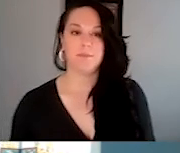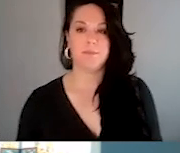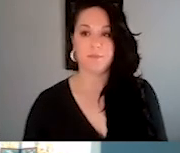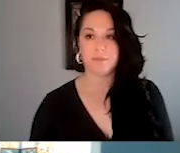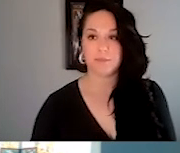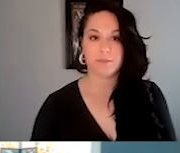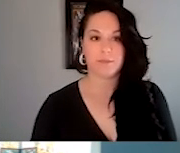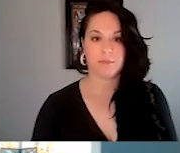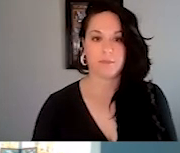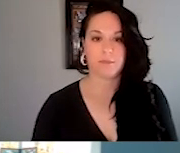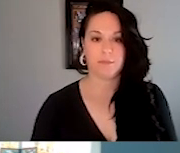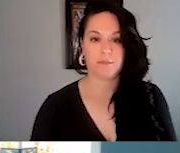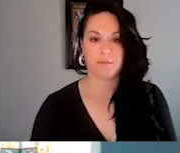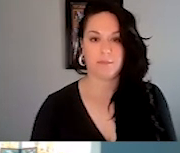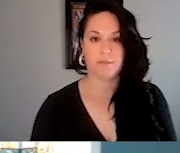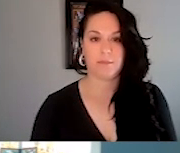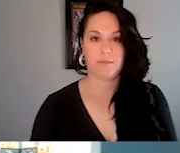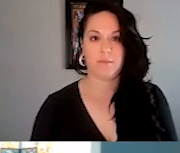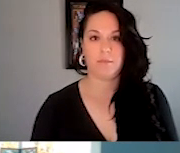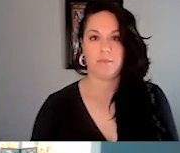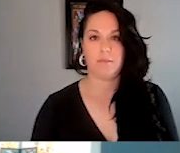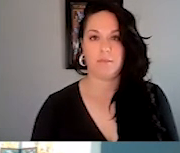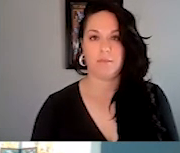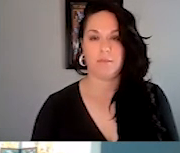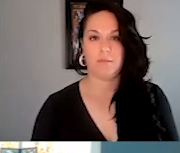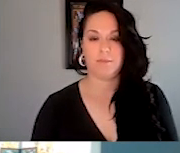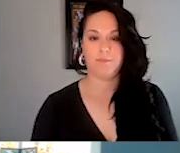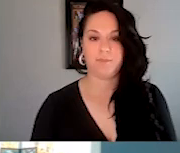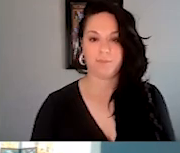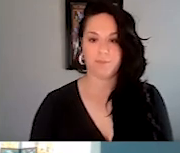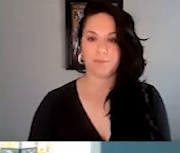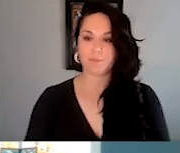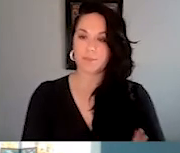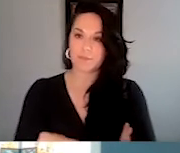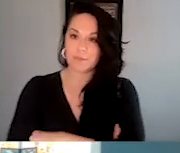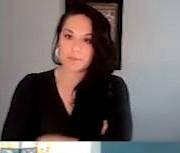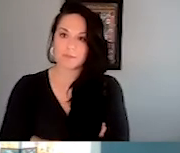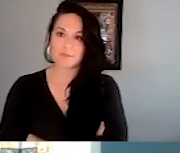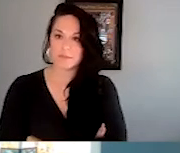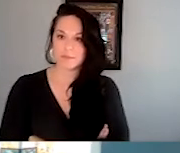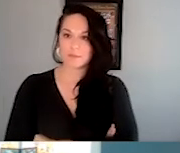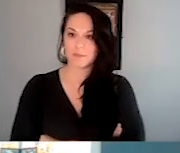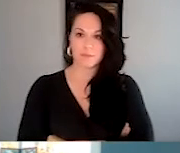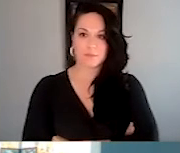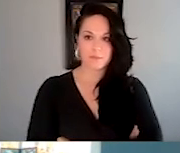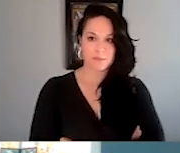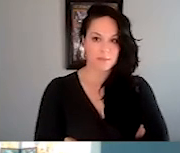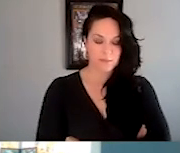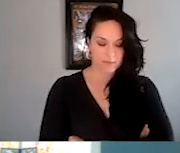was in it. And obviously there were tremendous mislabeling concerns as far as the content,